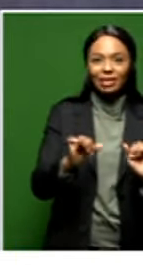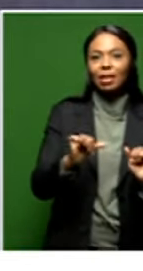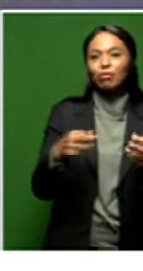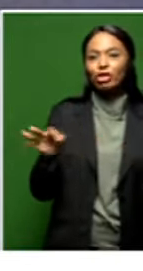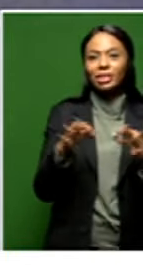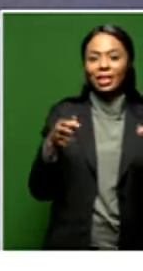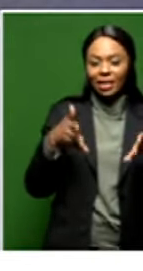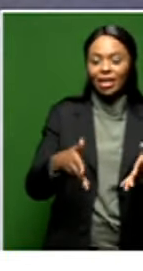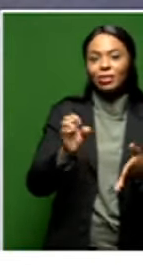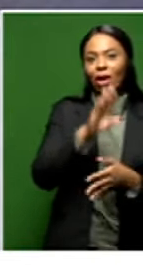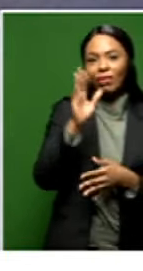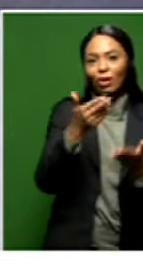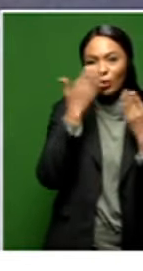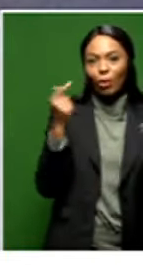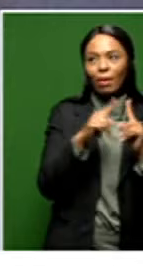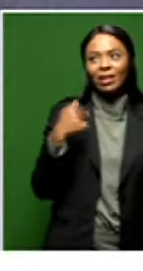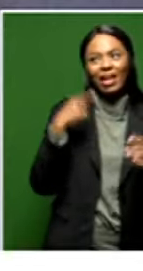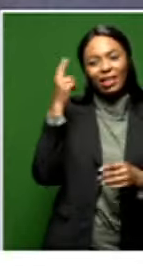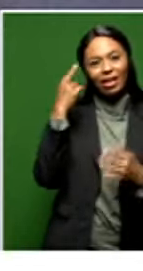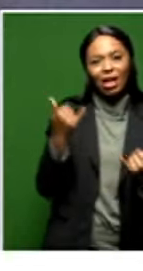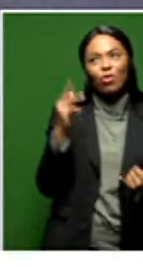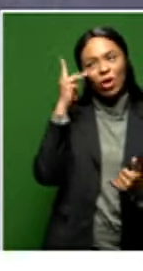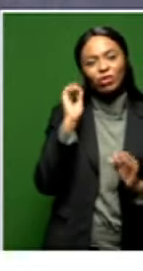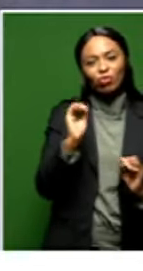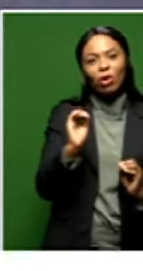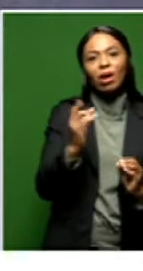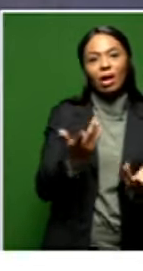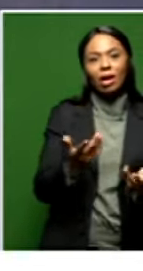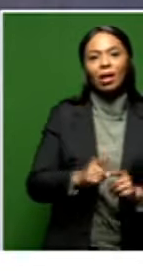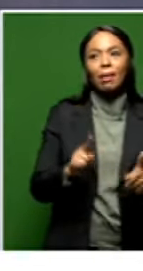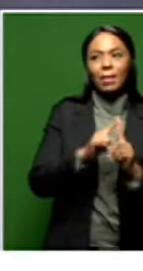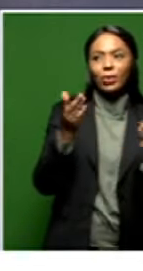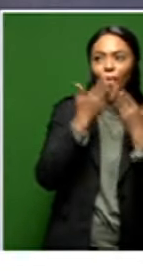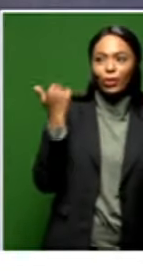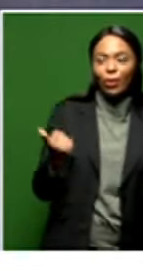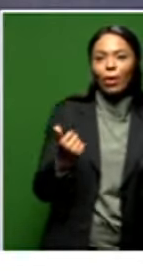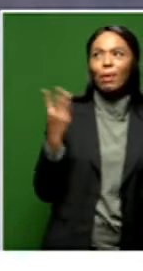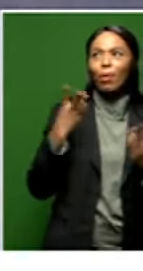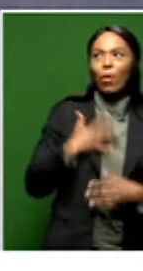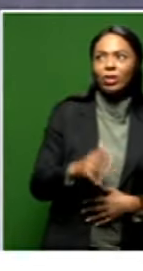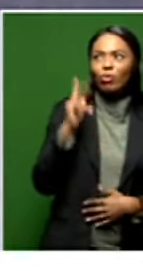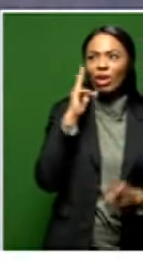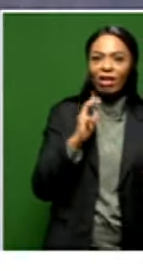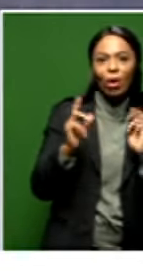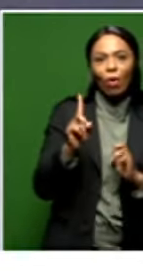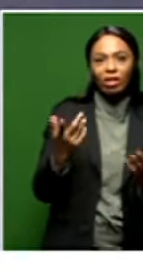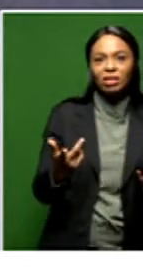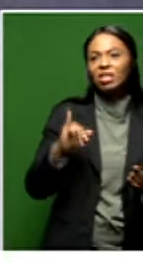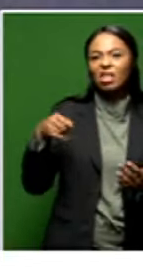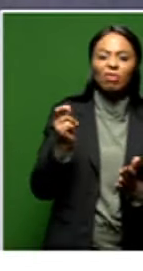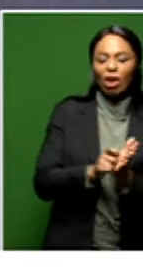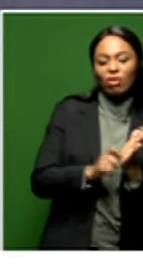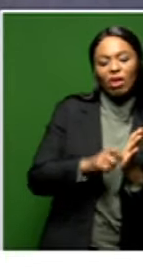But sometimes I think it's a good thing because you don't have a reference of, you know what people want to hear. So you just basically write